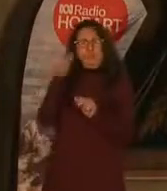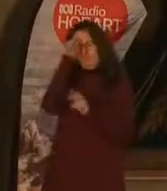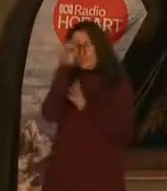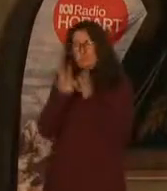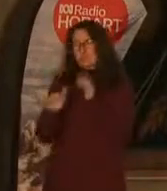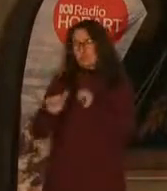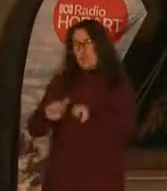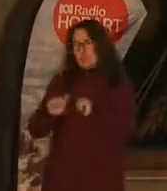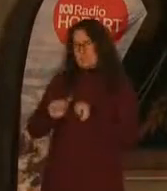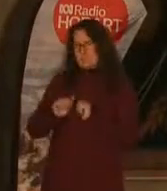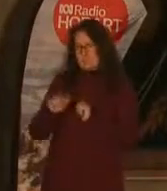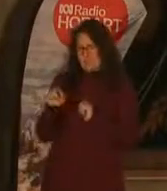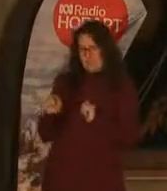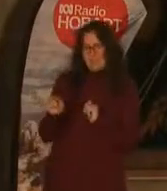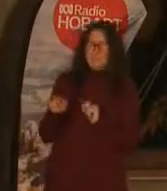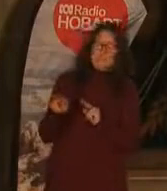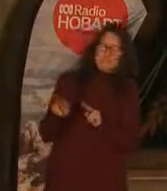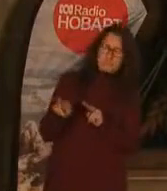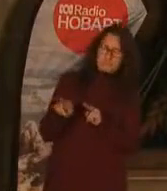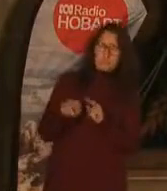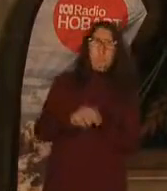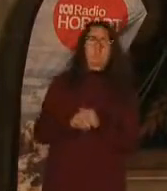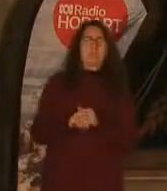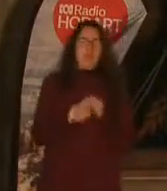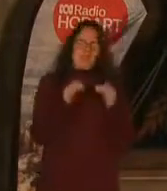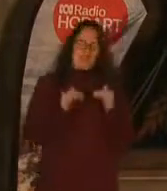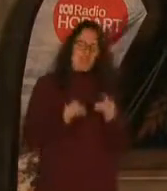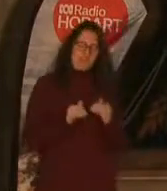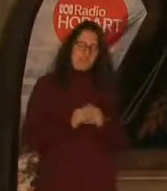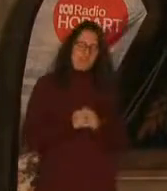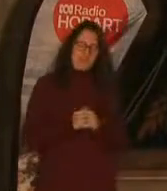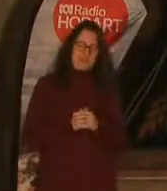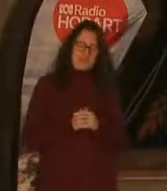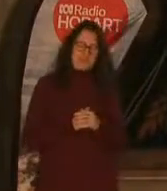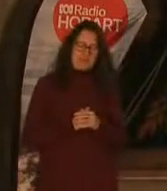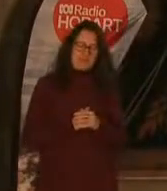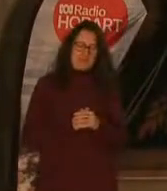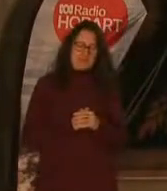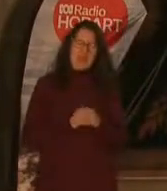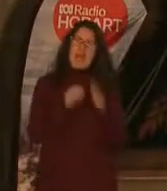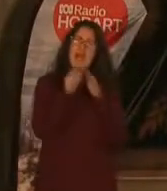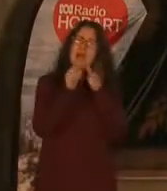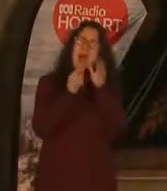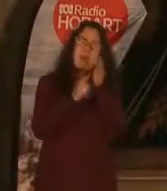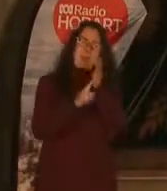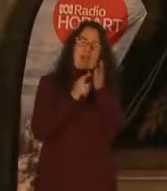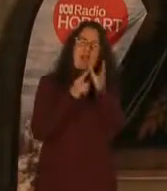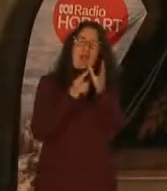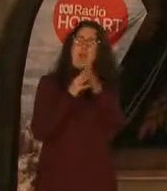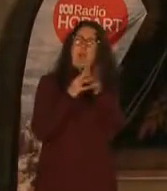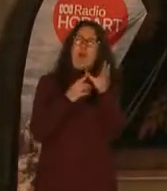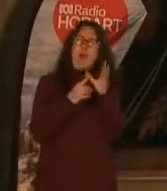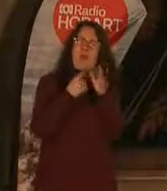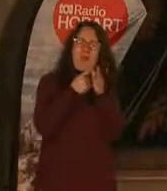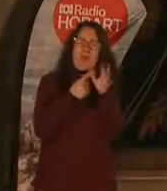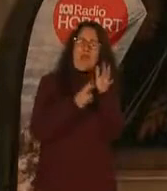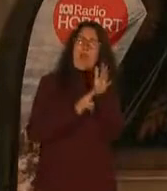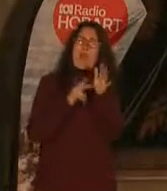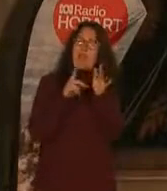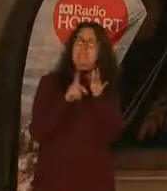and then to, you know, use... I think Palawakani is one